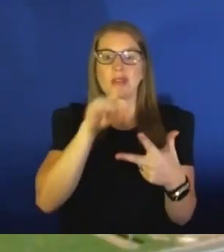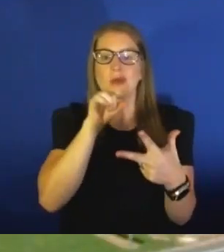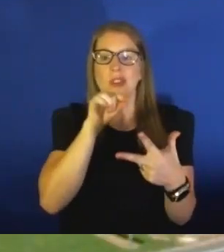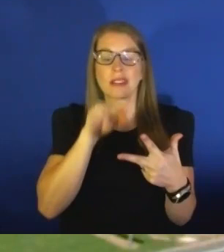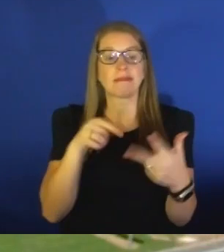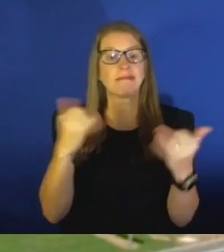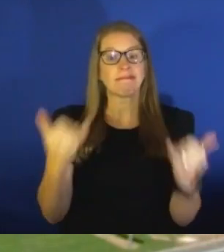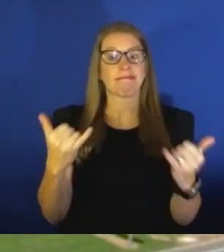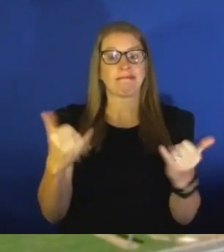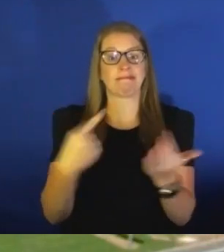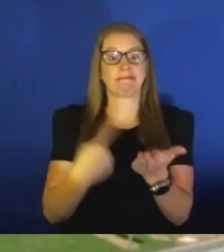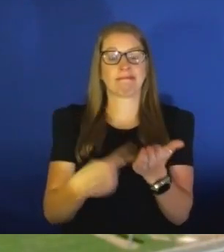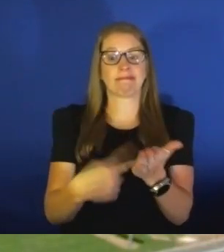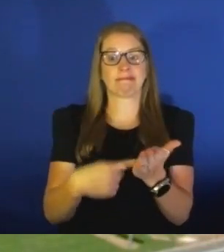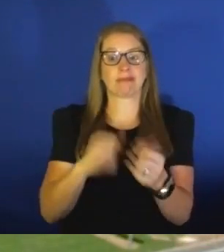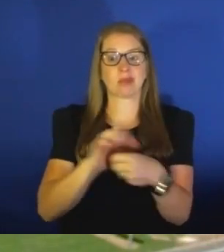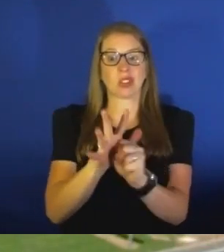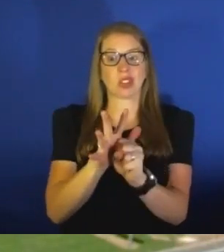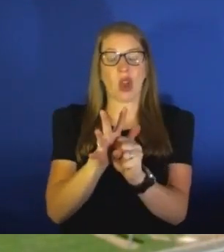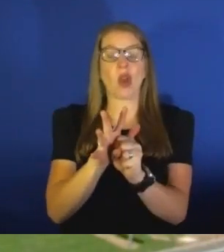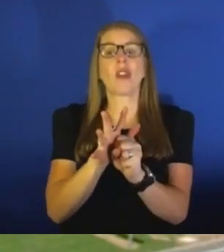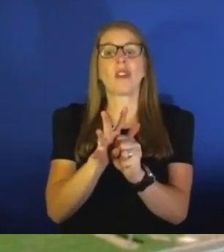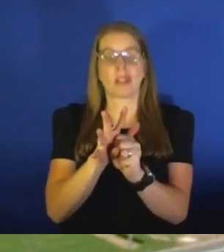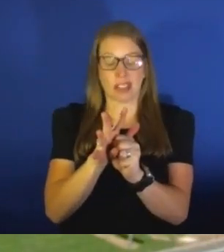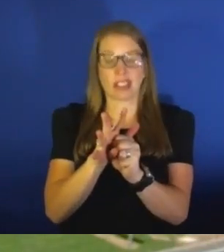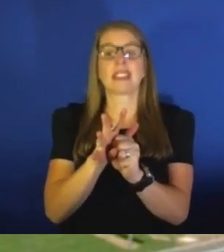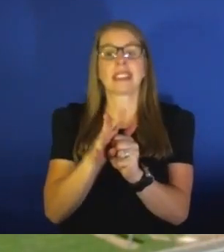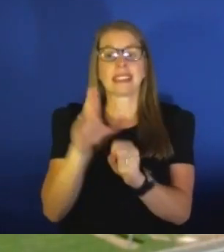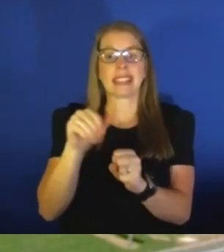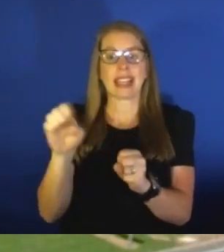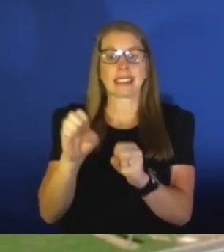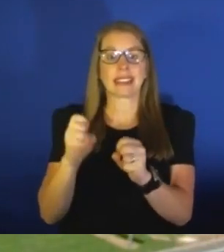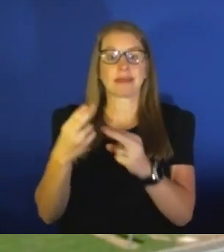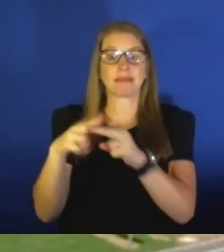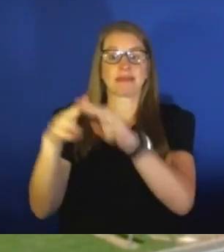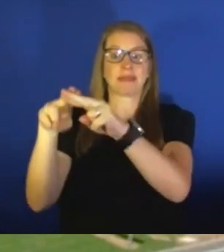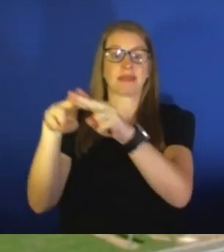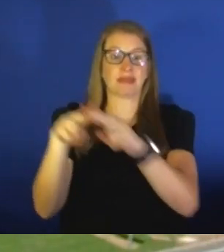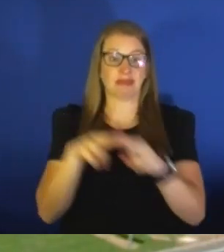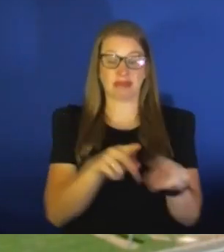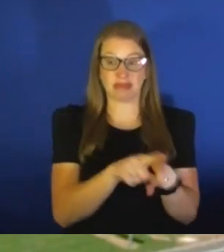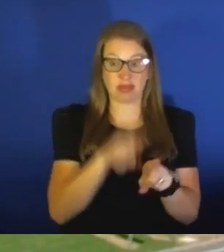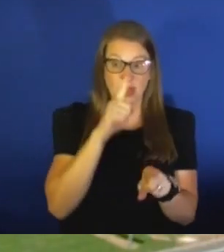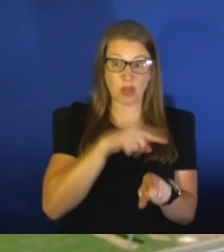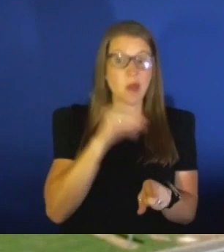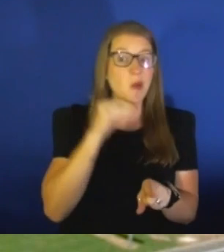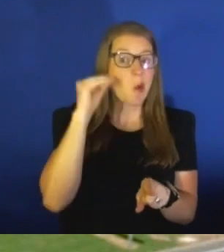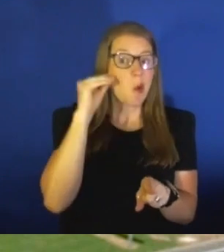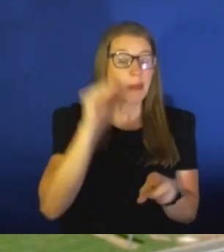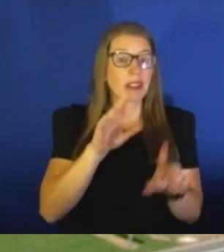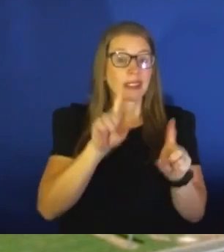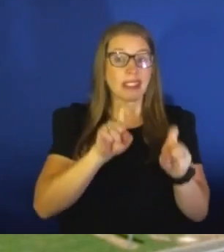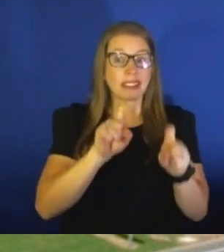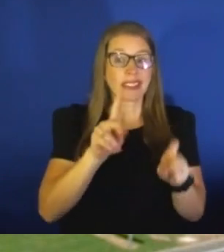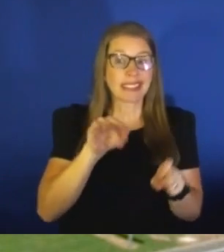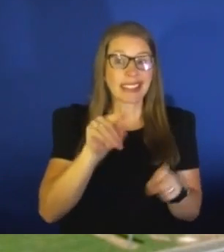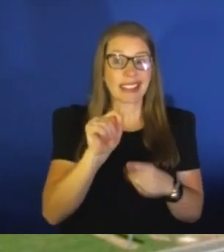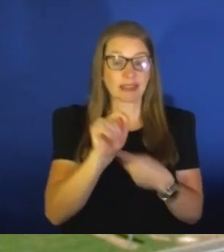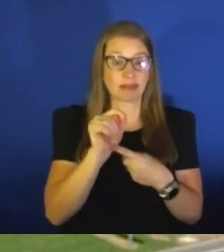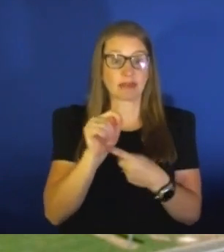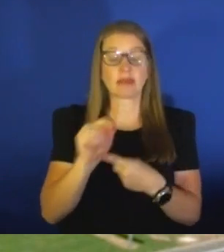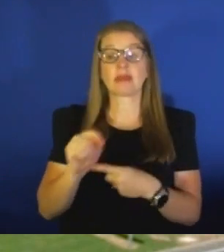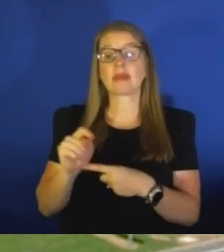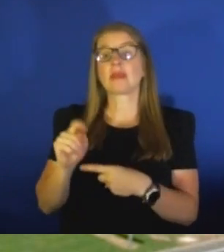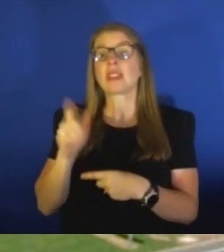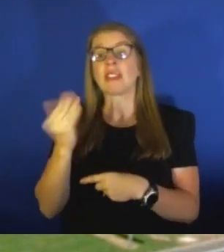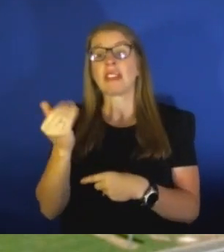are on the rise, and so are fake at-home test kits. What to look out for. And in just about 15 minutes, Dr. Dana Hawkinson will join us with